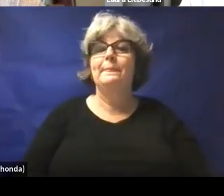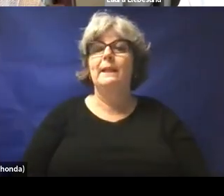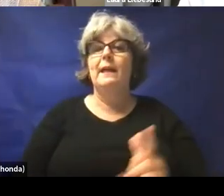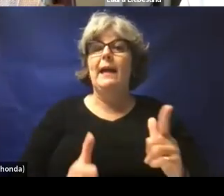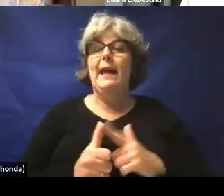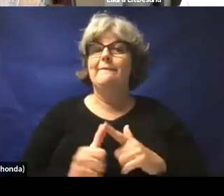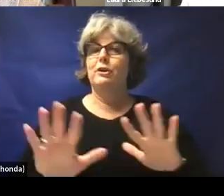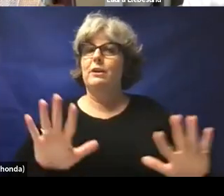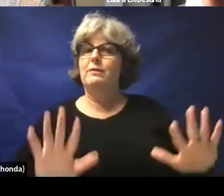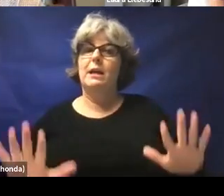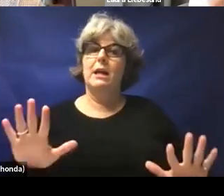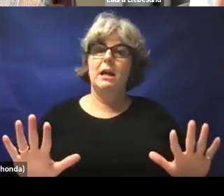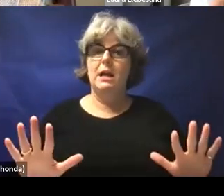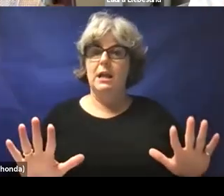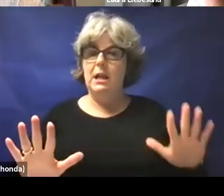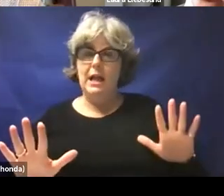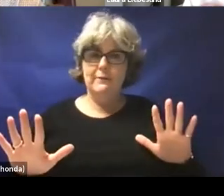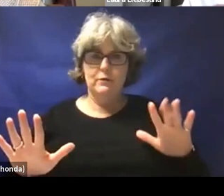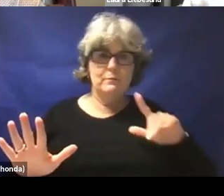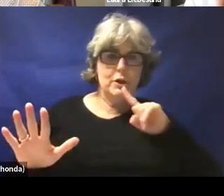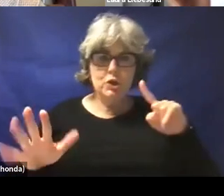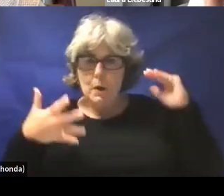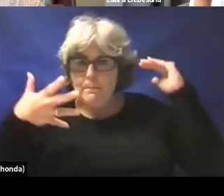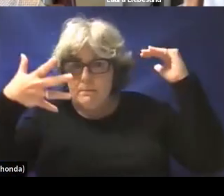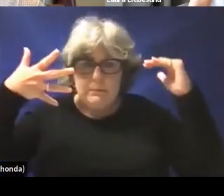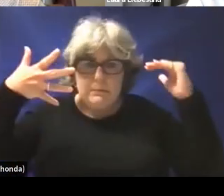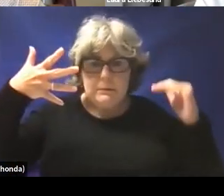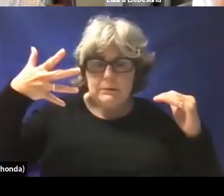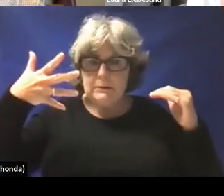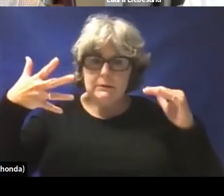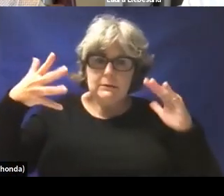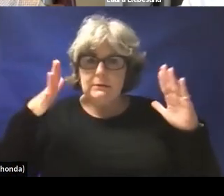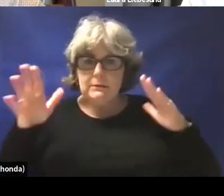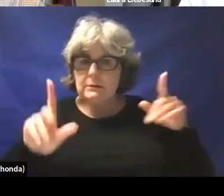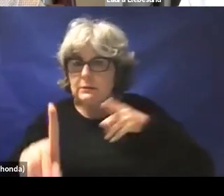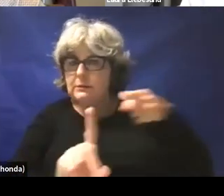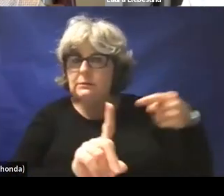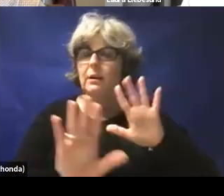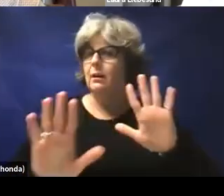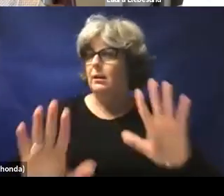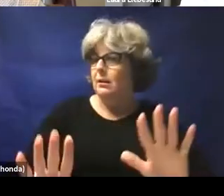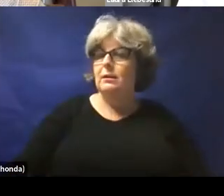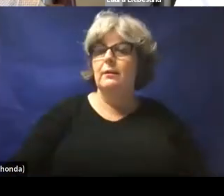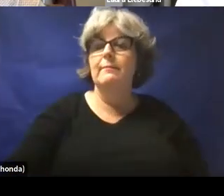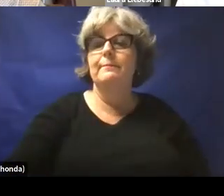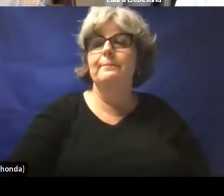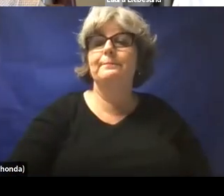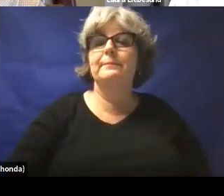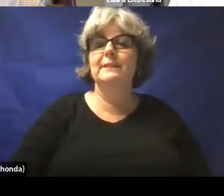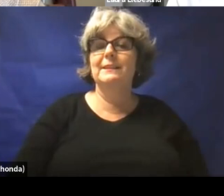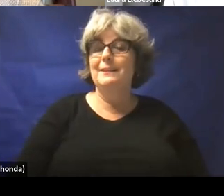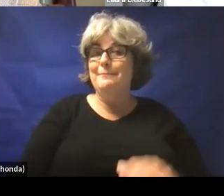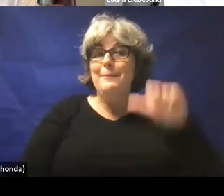oh, I'm going to have to, like, make sure I hit every single point and, like, make sure to direct them back to here. But they really are